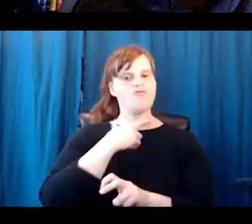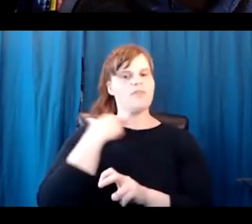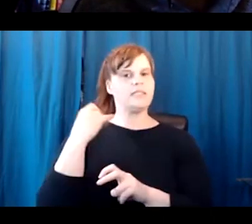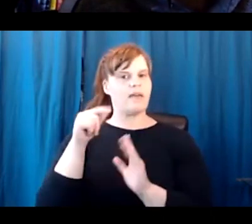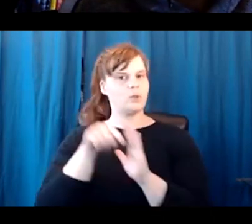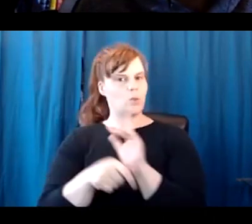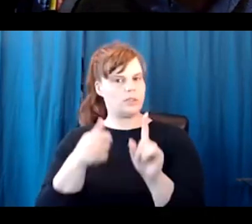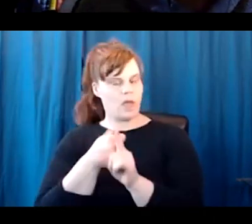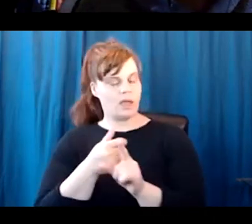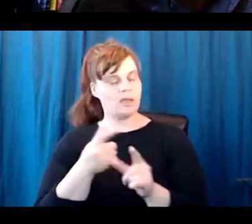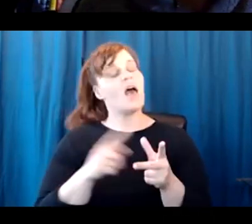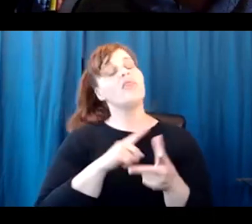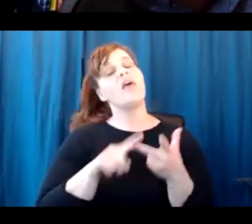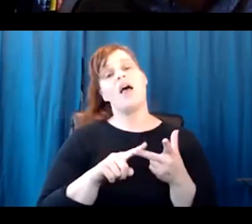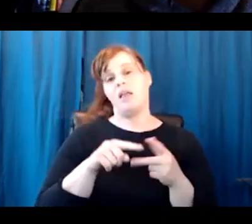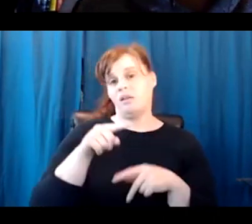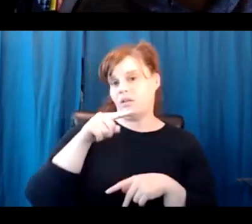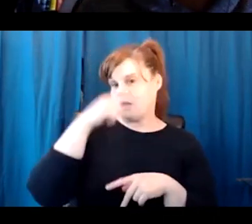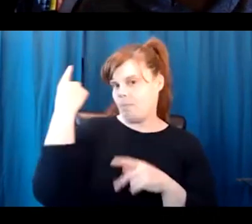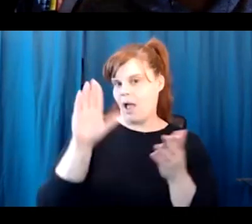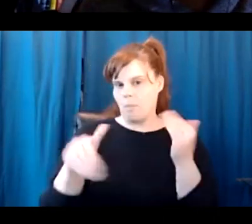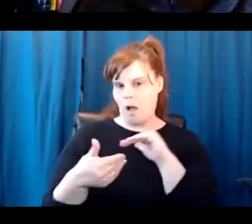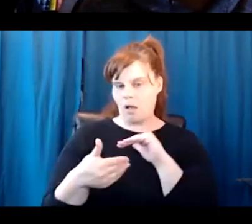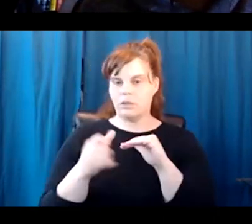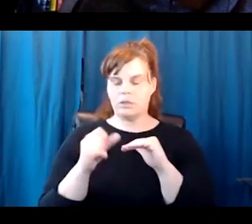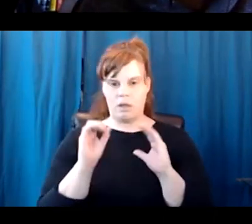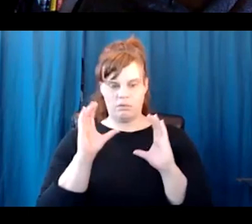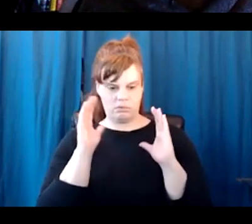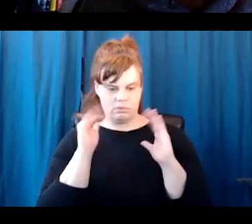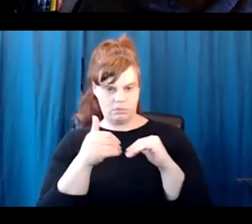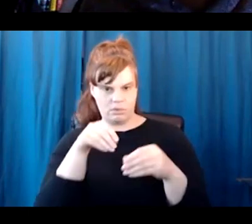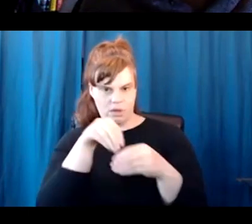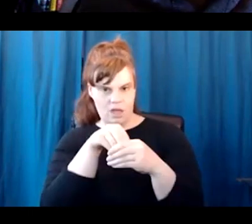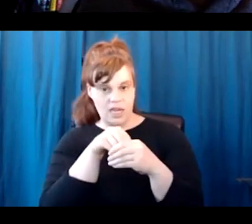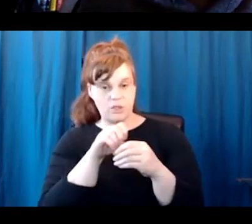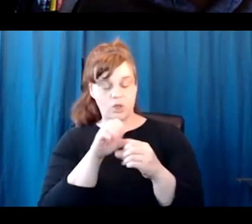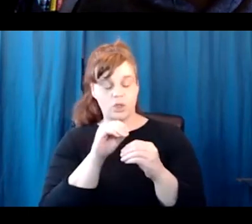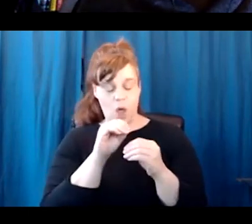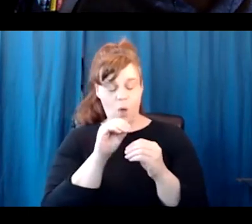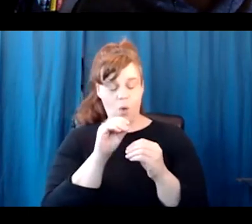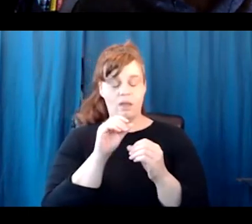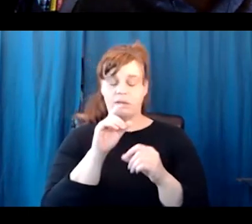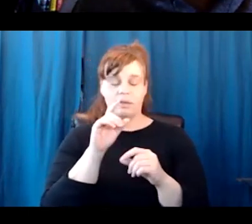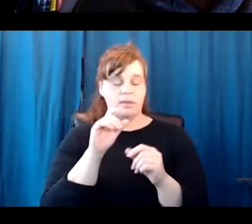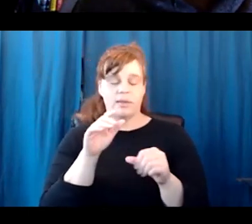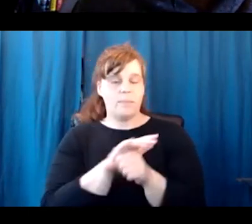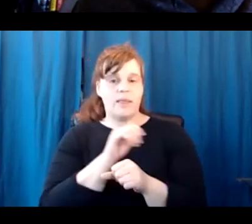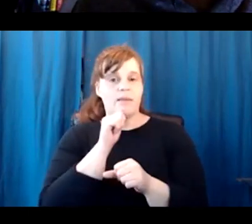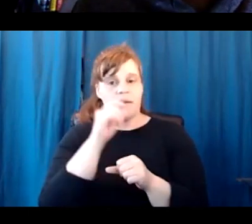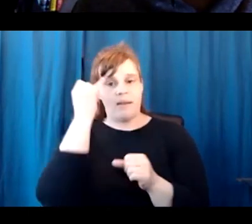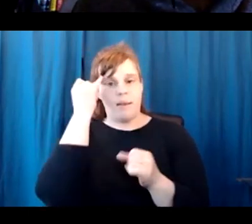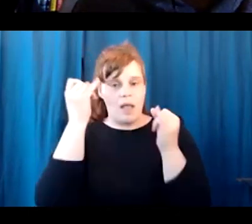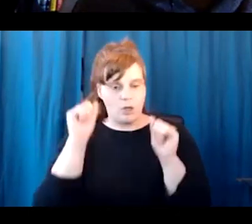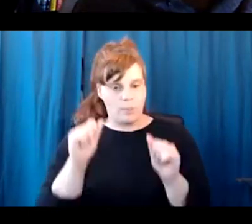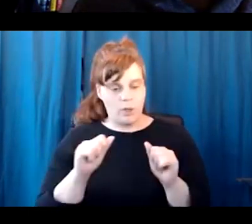black box, so impervious and whose contents are so unimaginable that to watch an algorithm at work is to